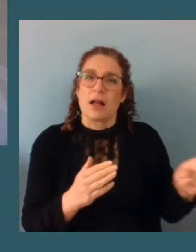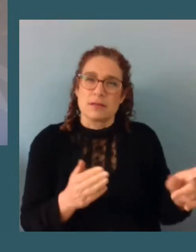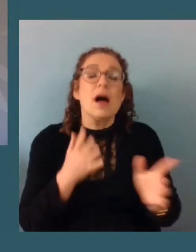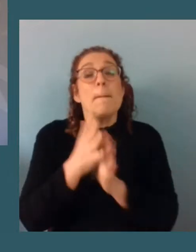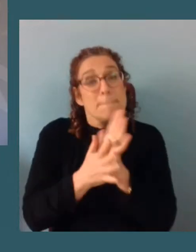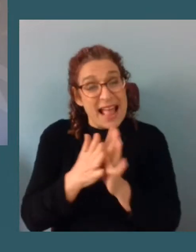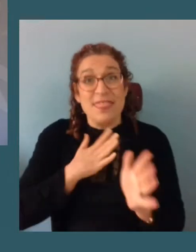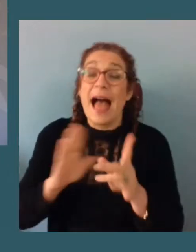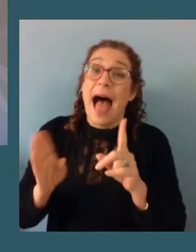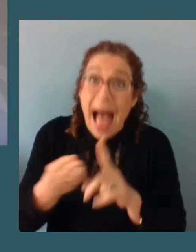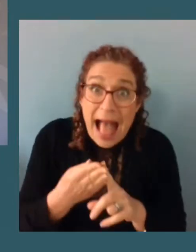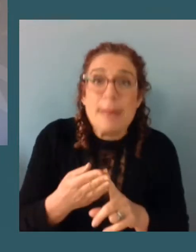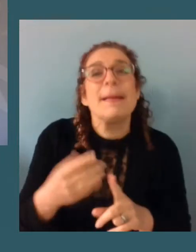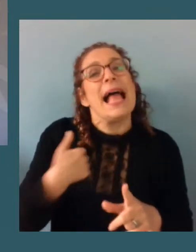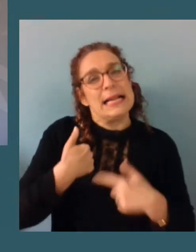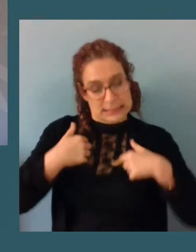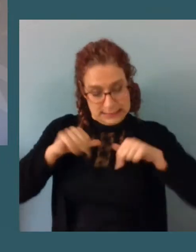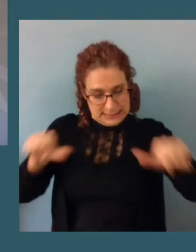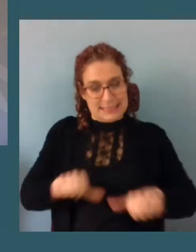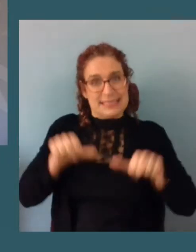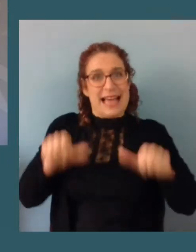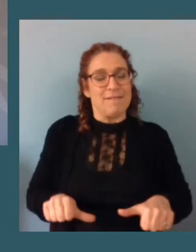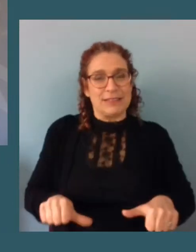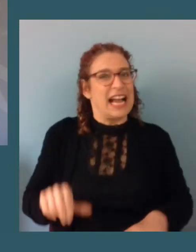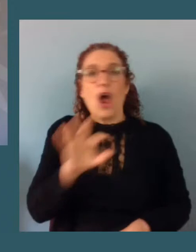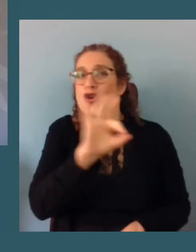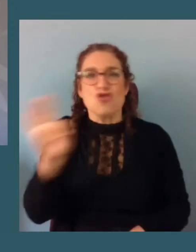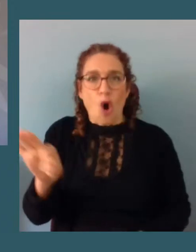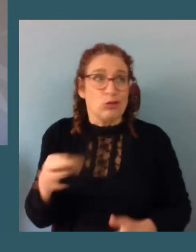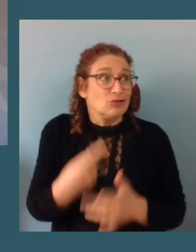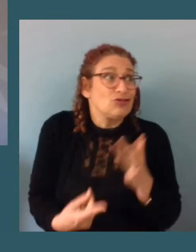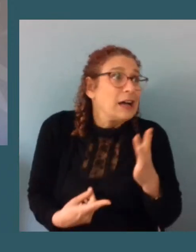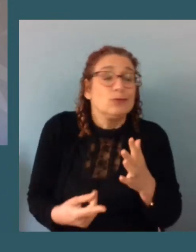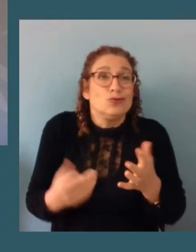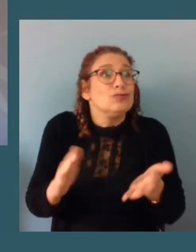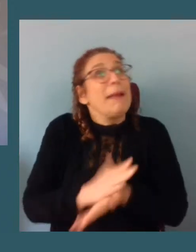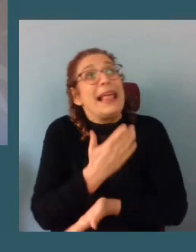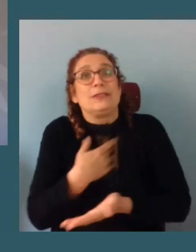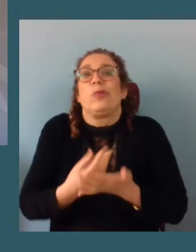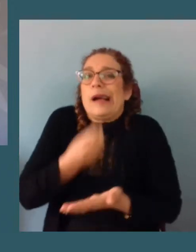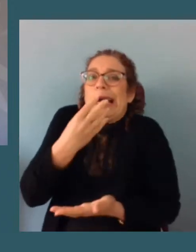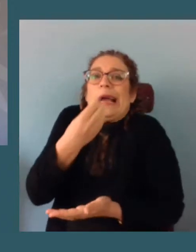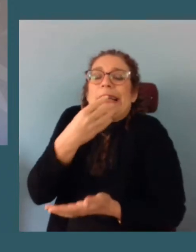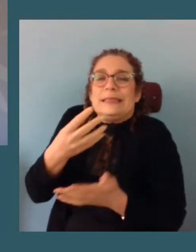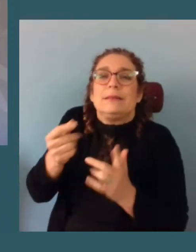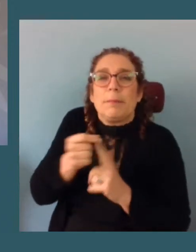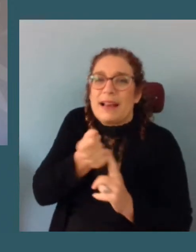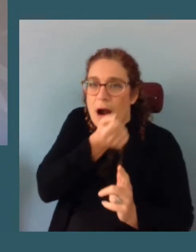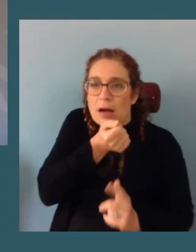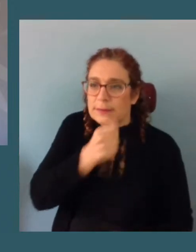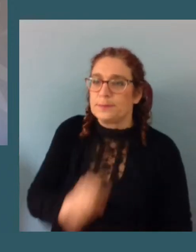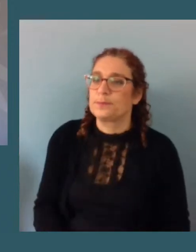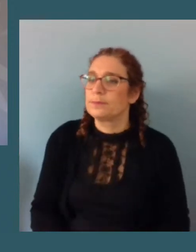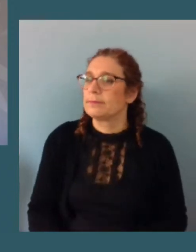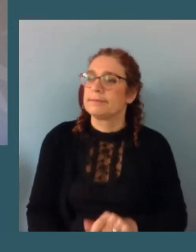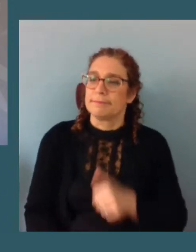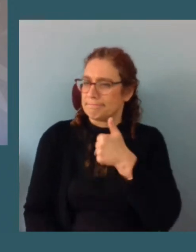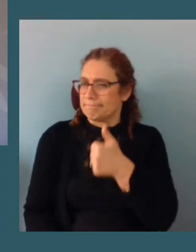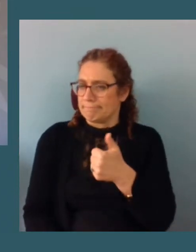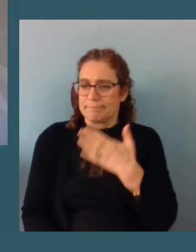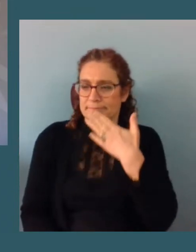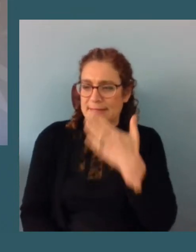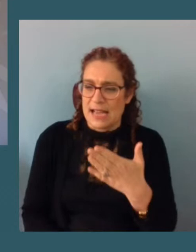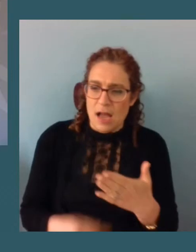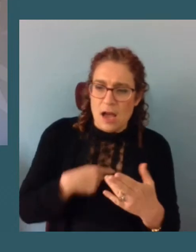complete ad lib Resolution. eating of Yes. peanut. No, absolutely. I agree. We've just got a couple more